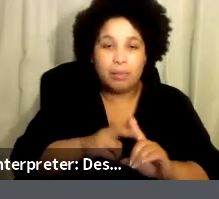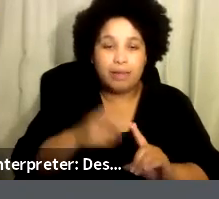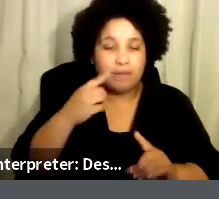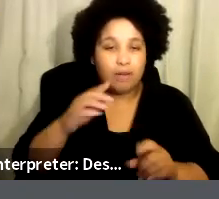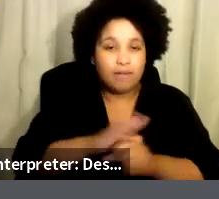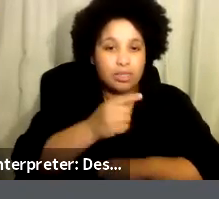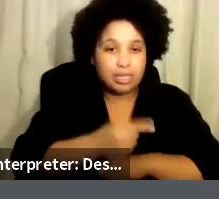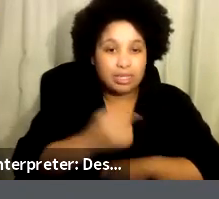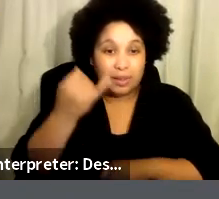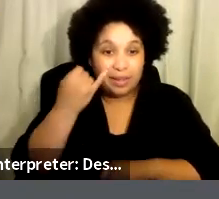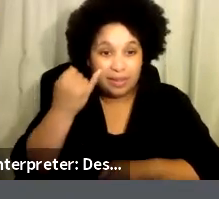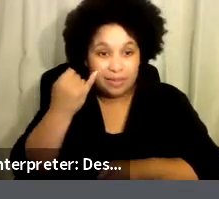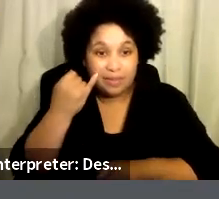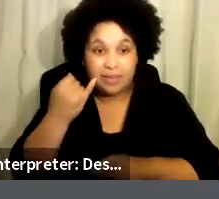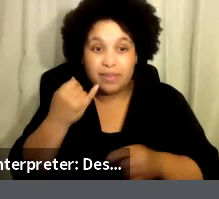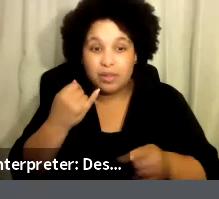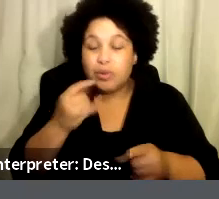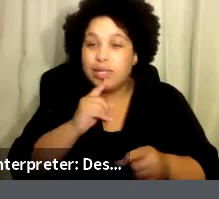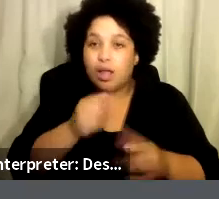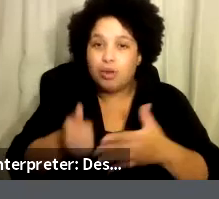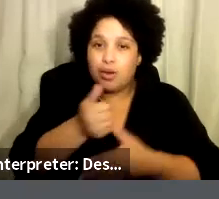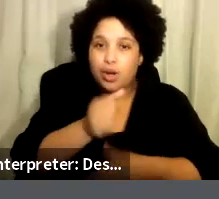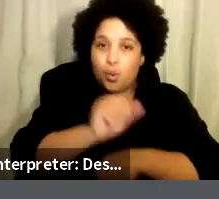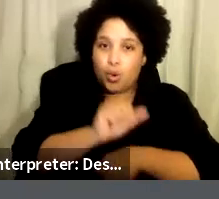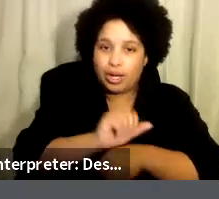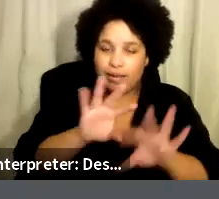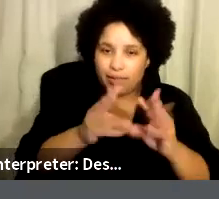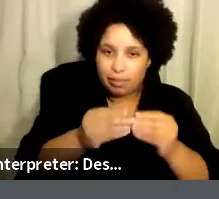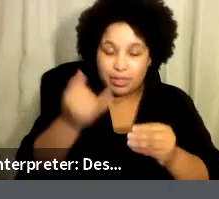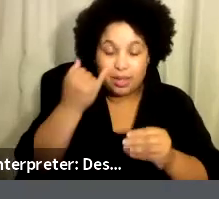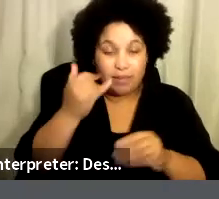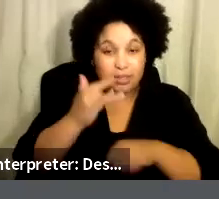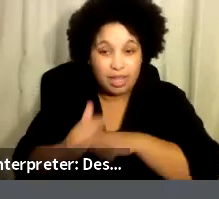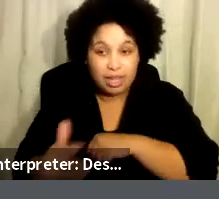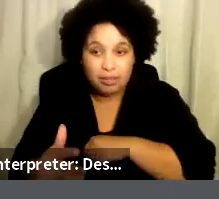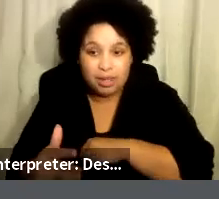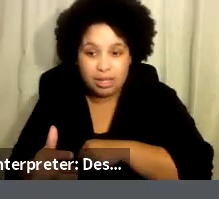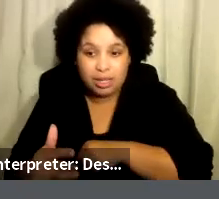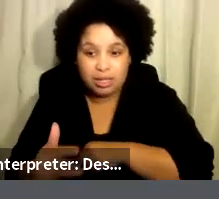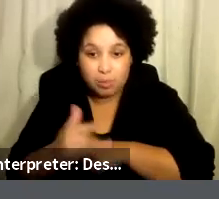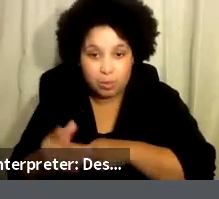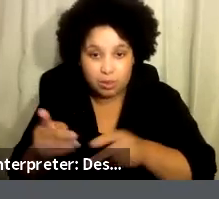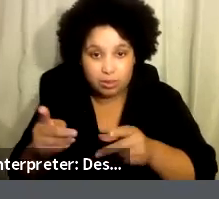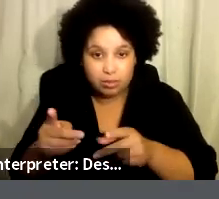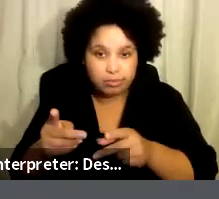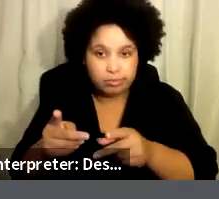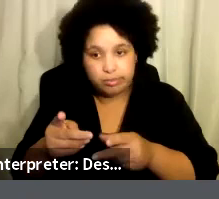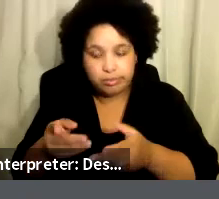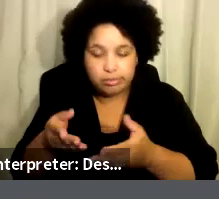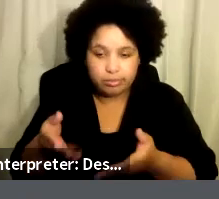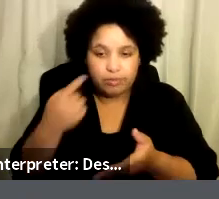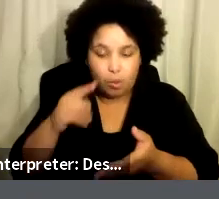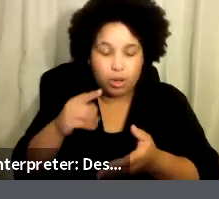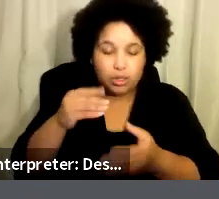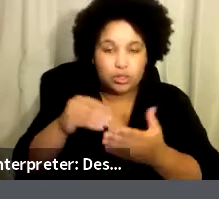there is a spot and we are able to enroll the family into the full